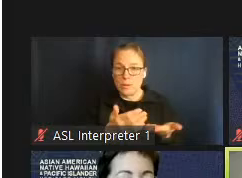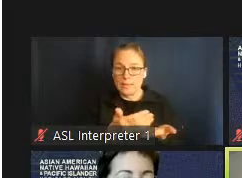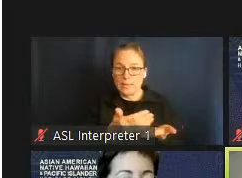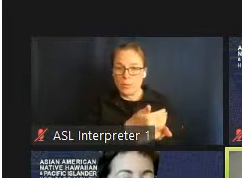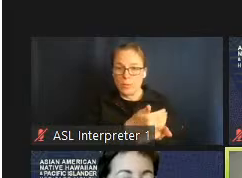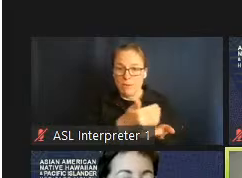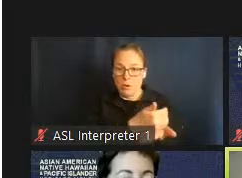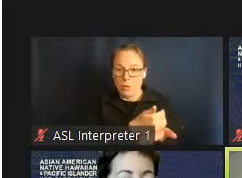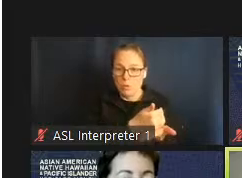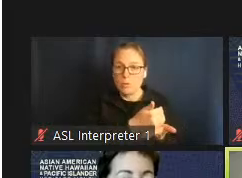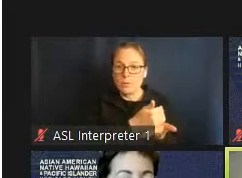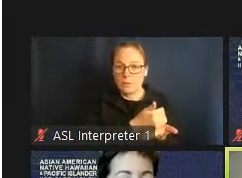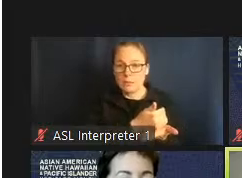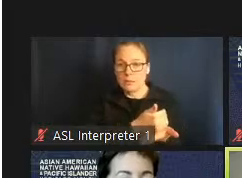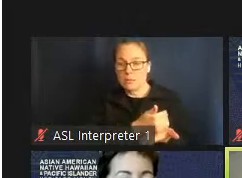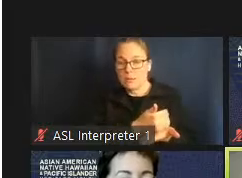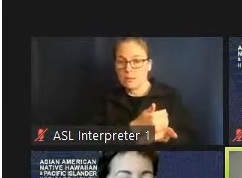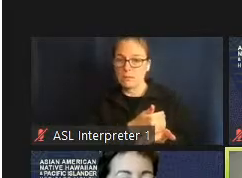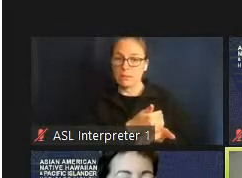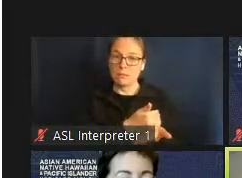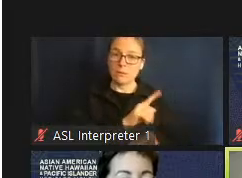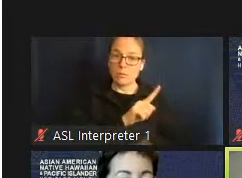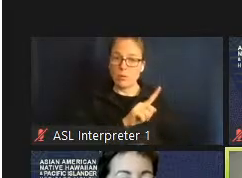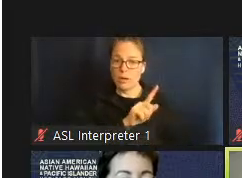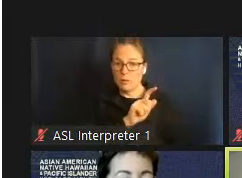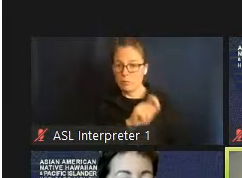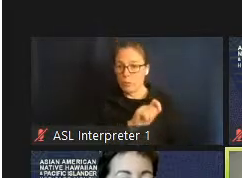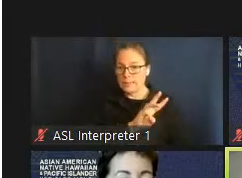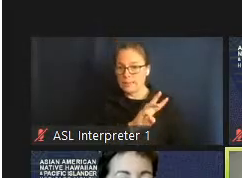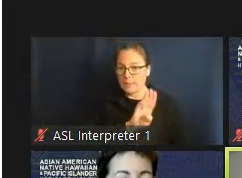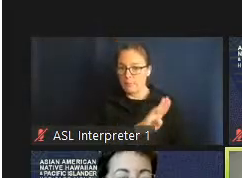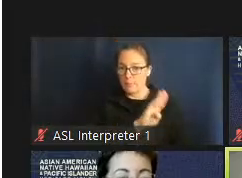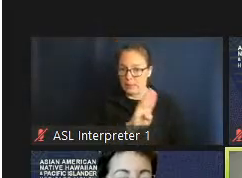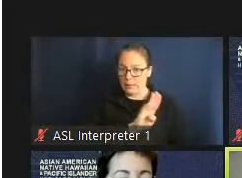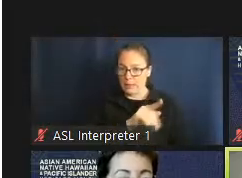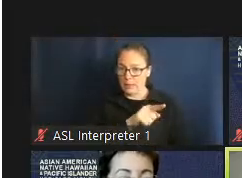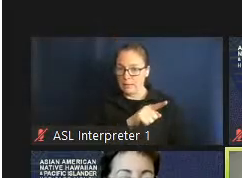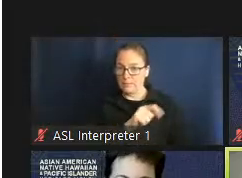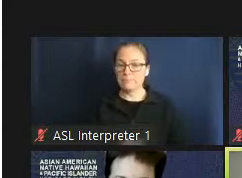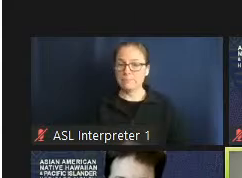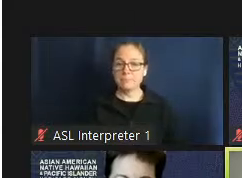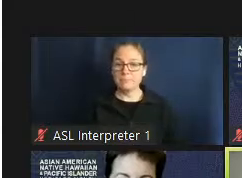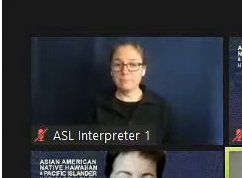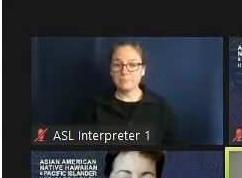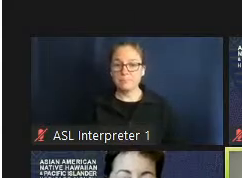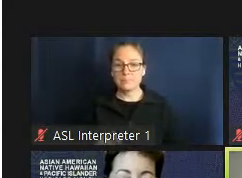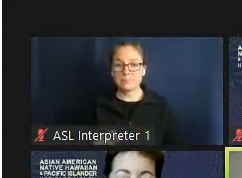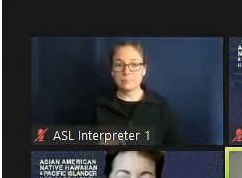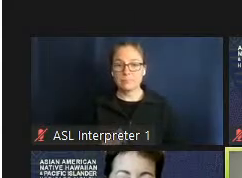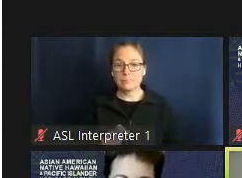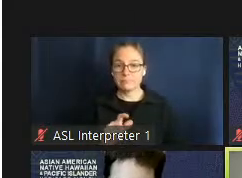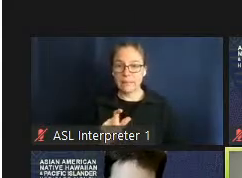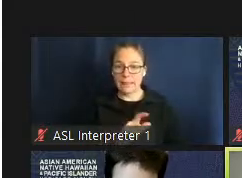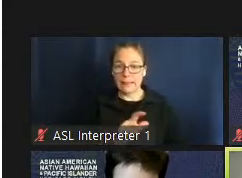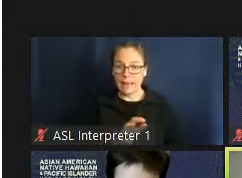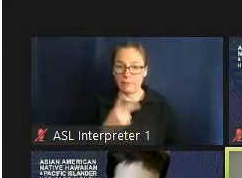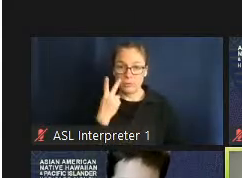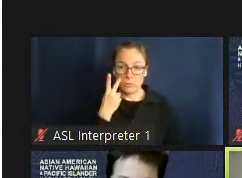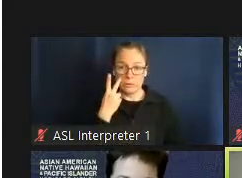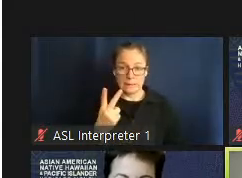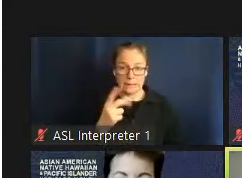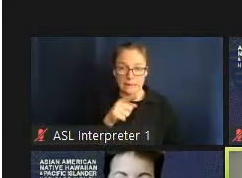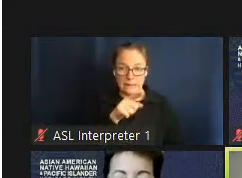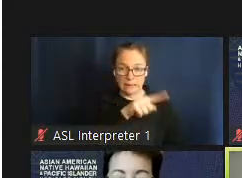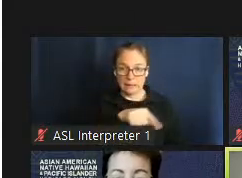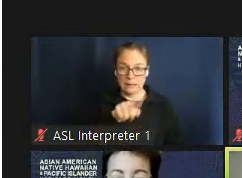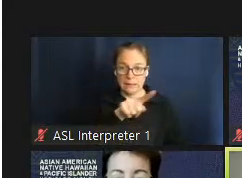make up the $1.6 billion that support the county operations. On the left-hand side, you can see